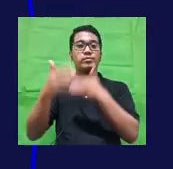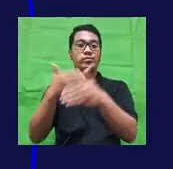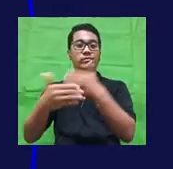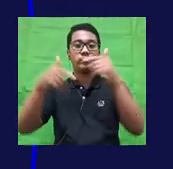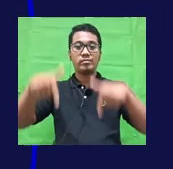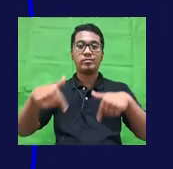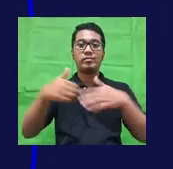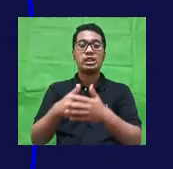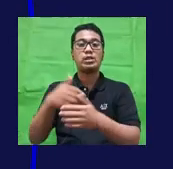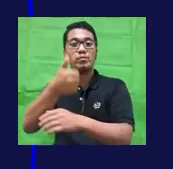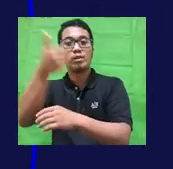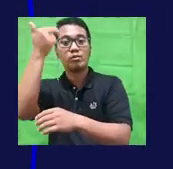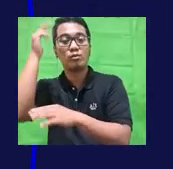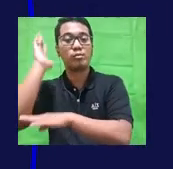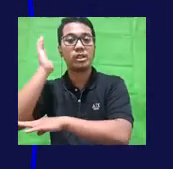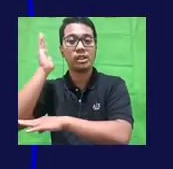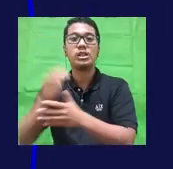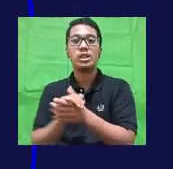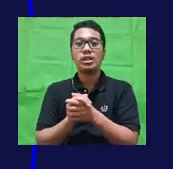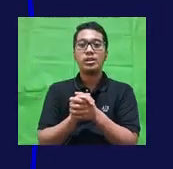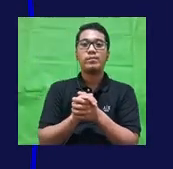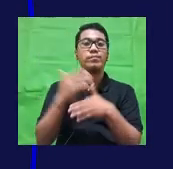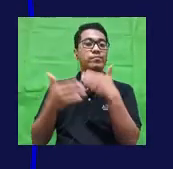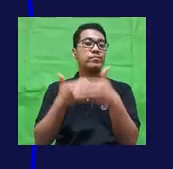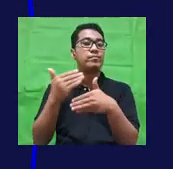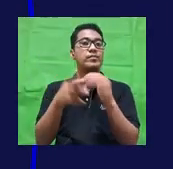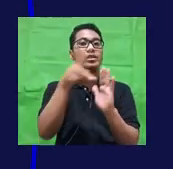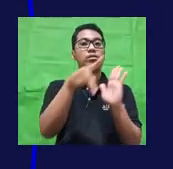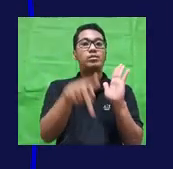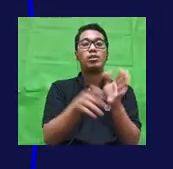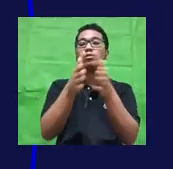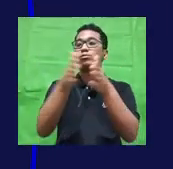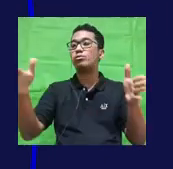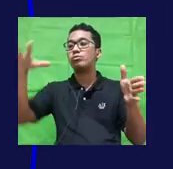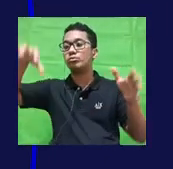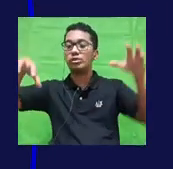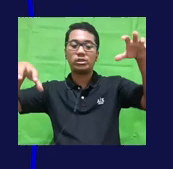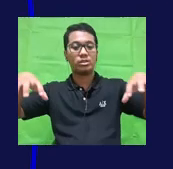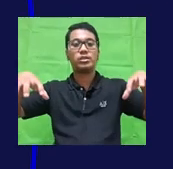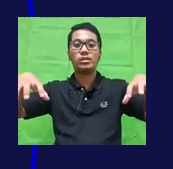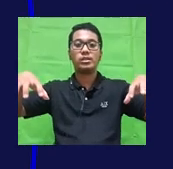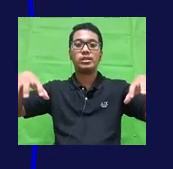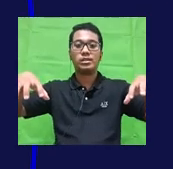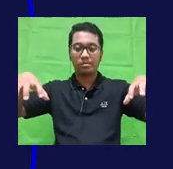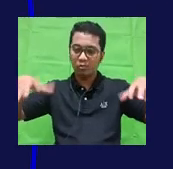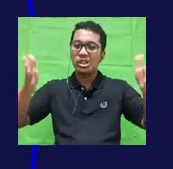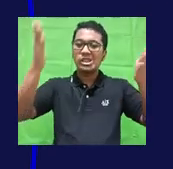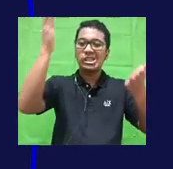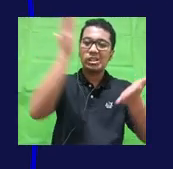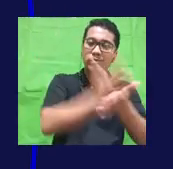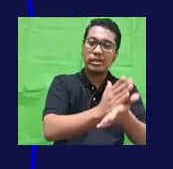presentation, the process to do a long stay residency, it made me possible to connect and do a more